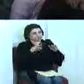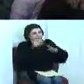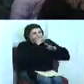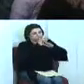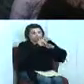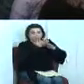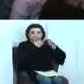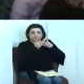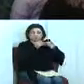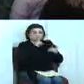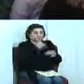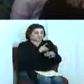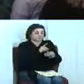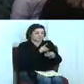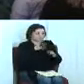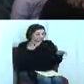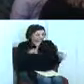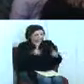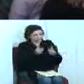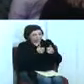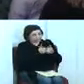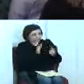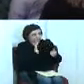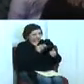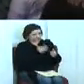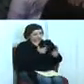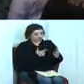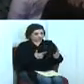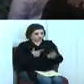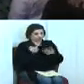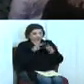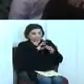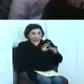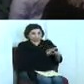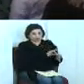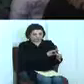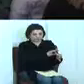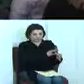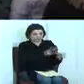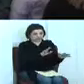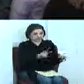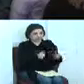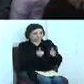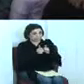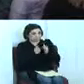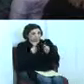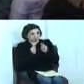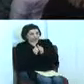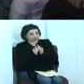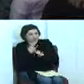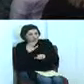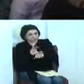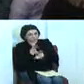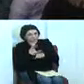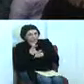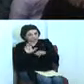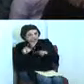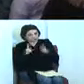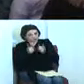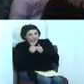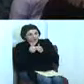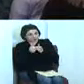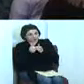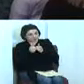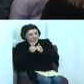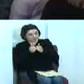it be a challenge in our life, in our relationships, challenges with our church, the challenges that our world